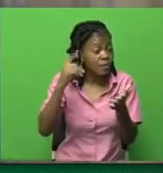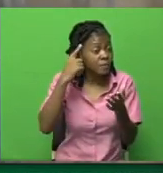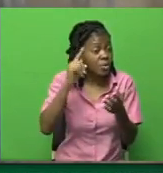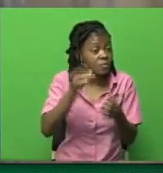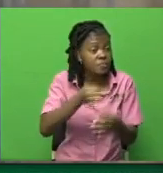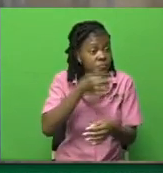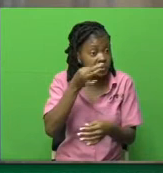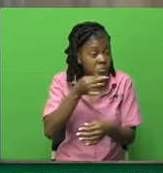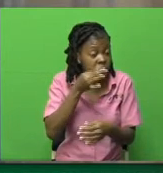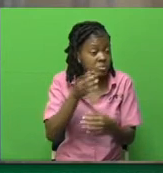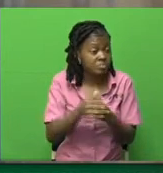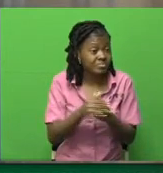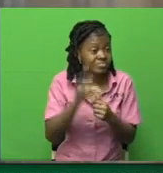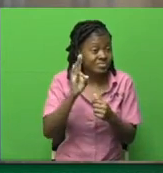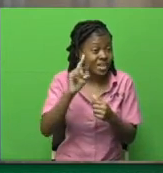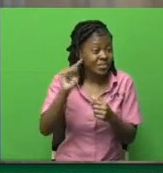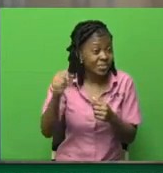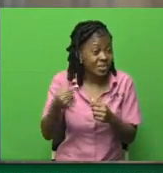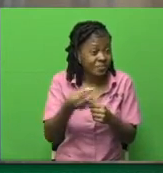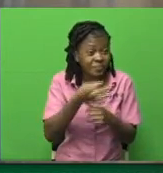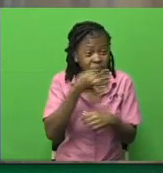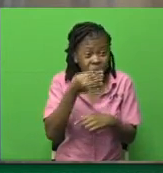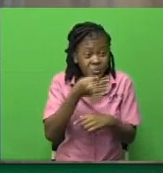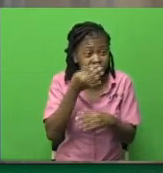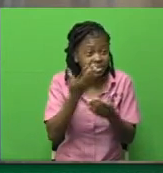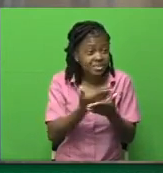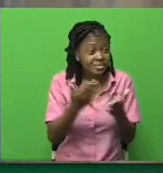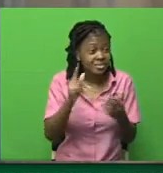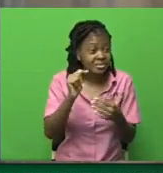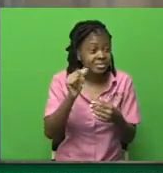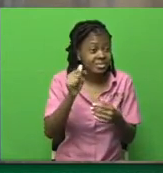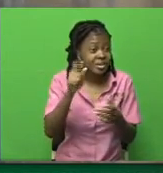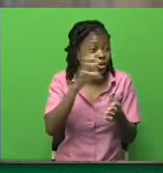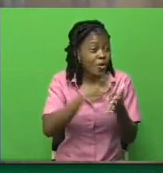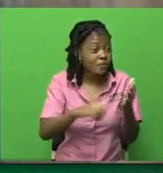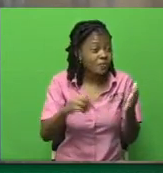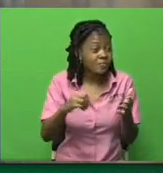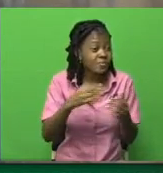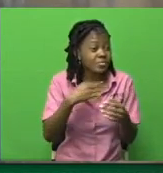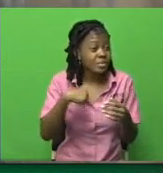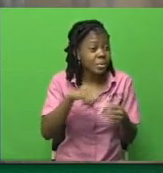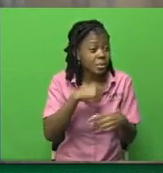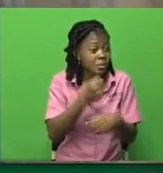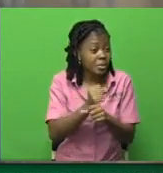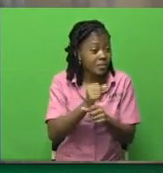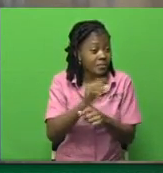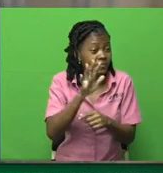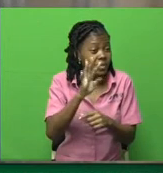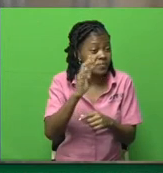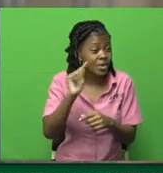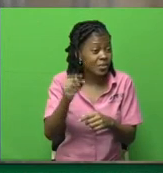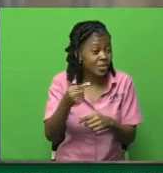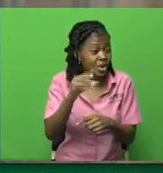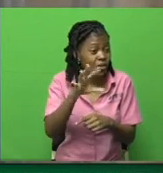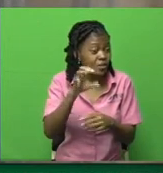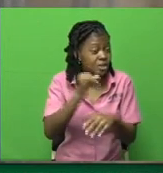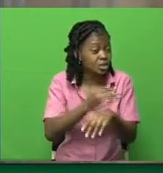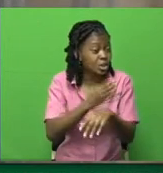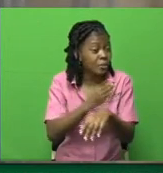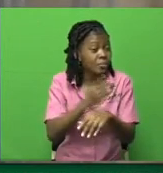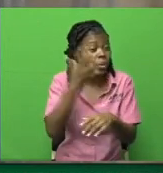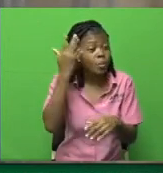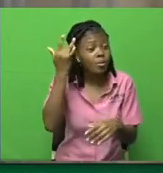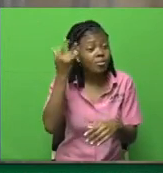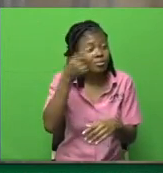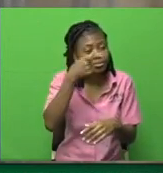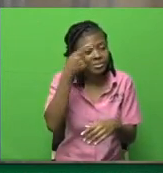thousand food Arabians not a single tax was raised and we were able to create 54 500 jobs why again it has to do